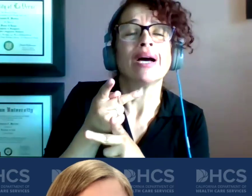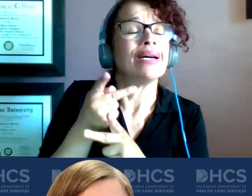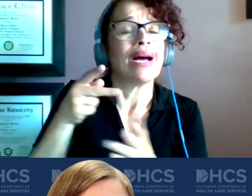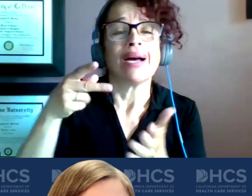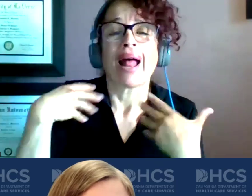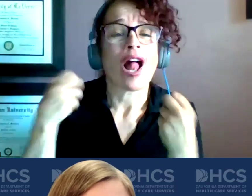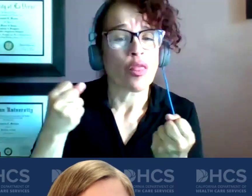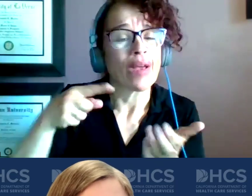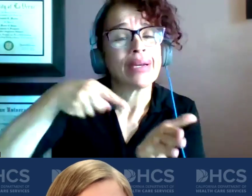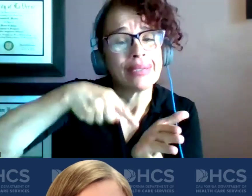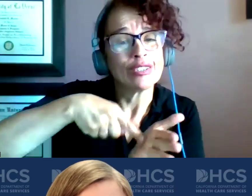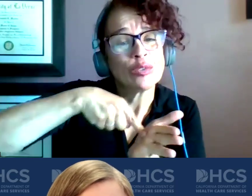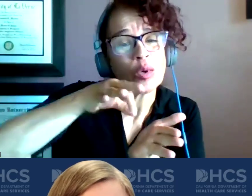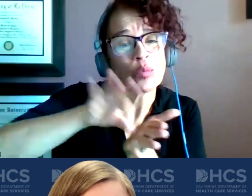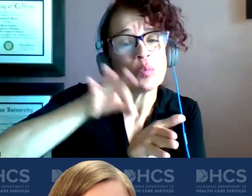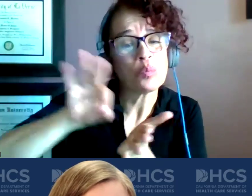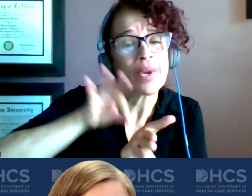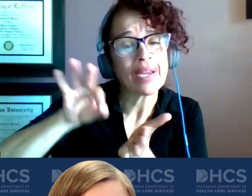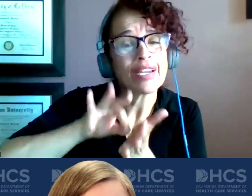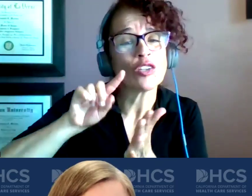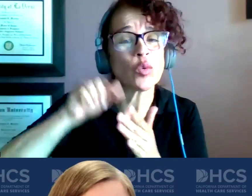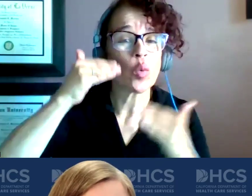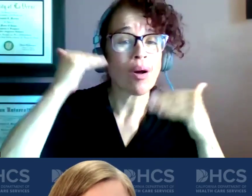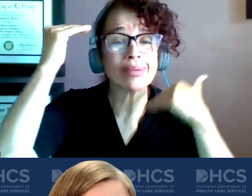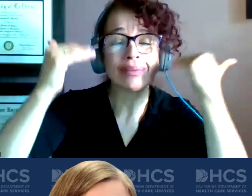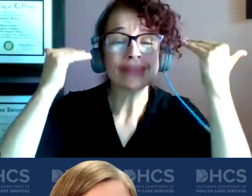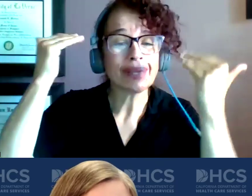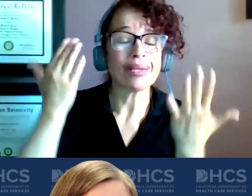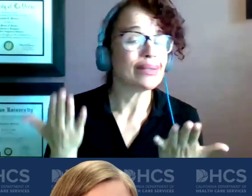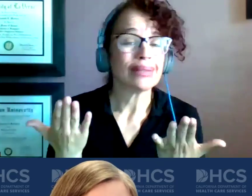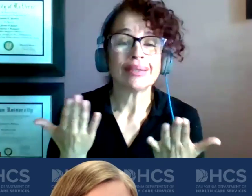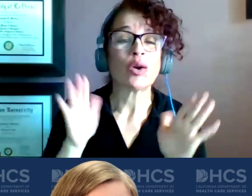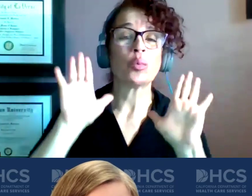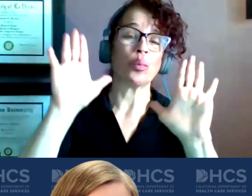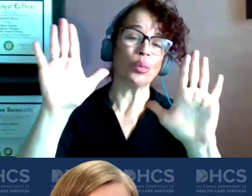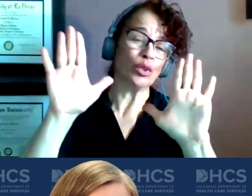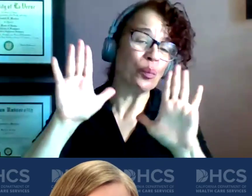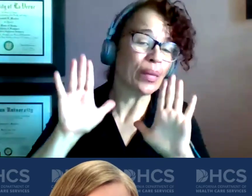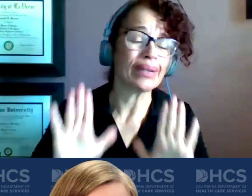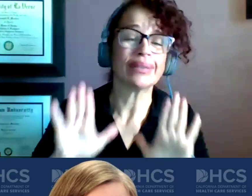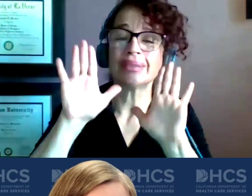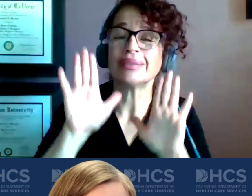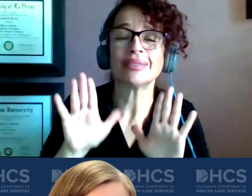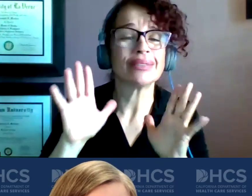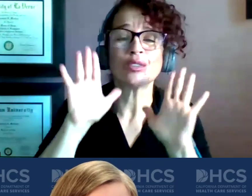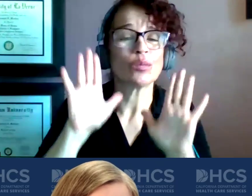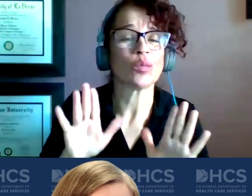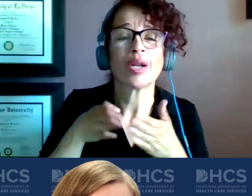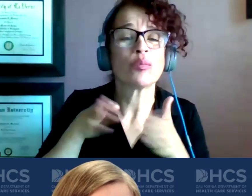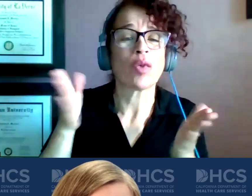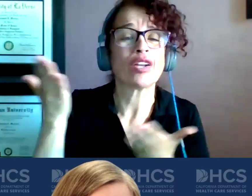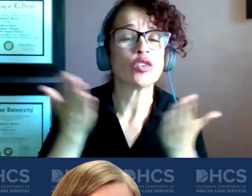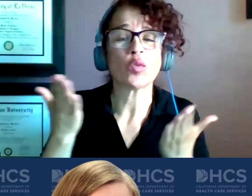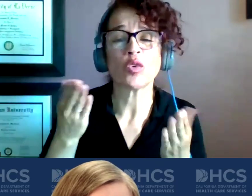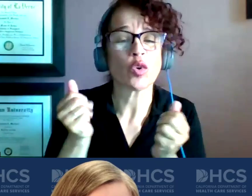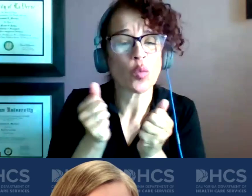of Medicaid to adults. And so just a tremendous public servant. She's been with